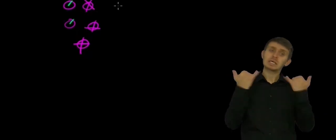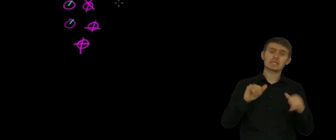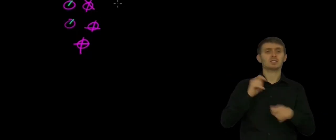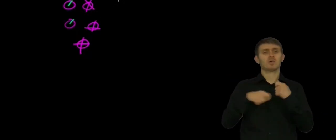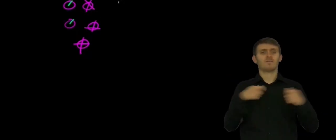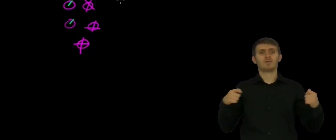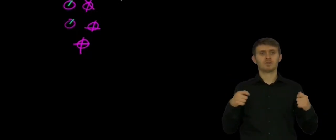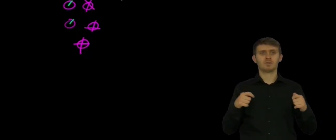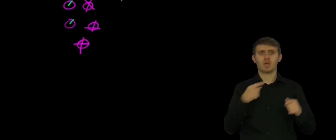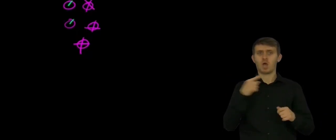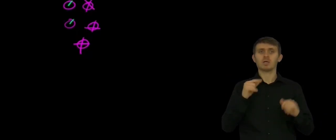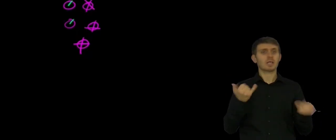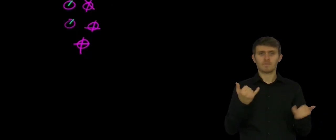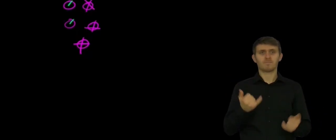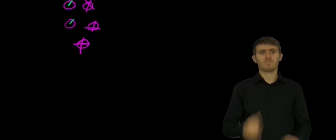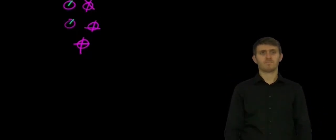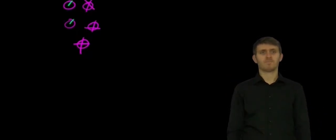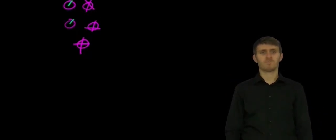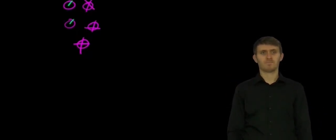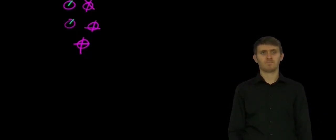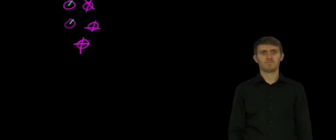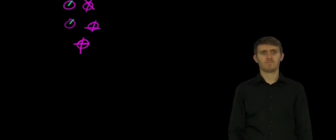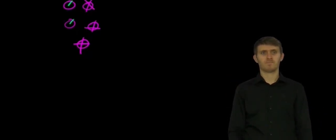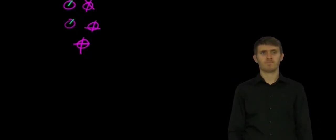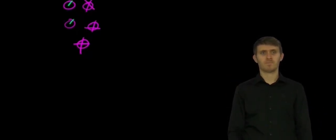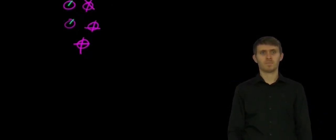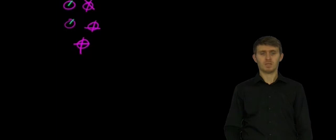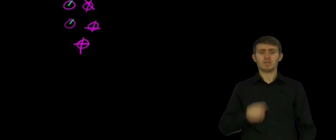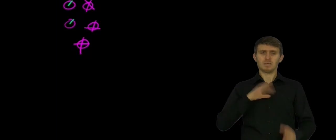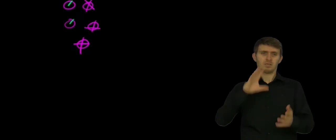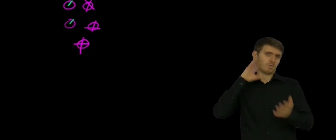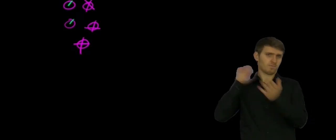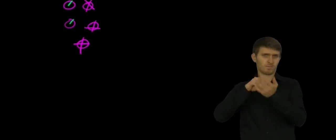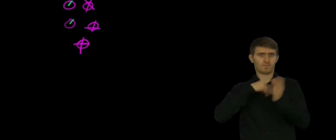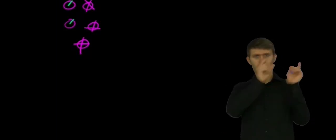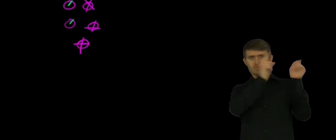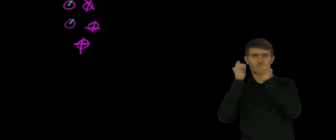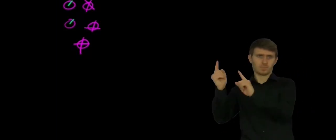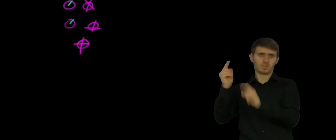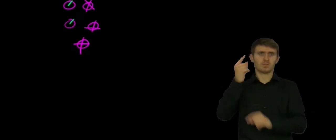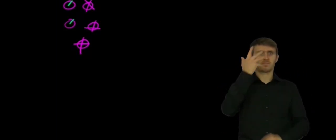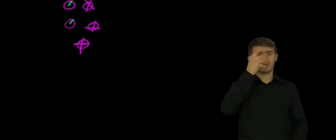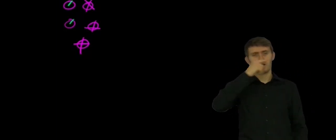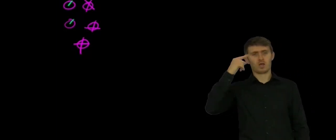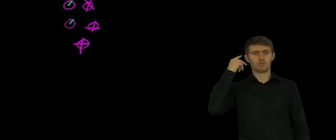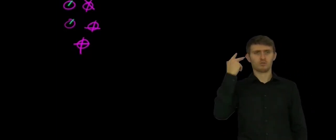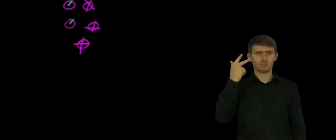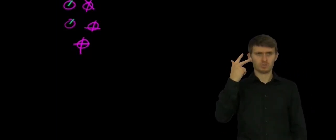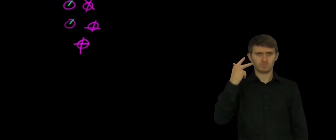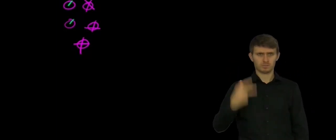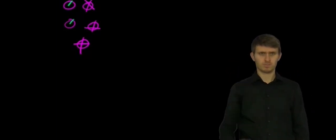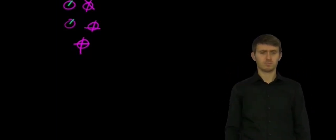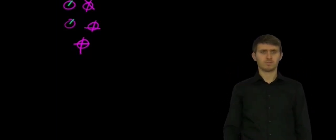Now the other way that I could visualize or think about 5 minus 3, I'll do it over here,